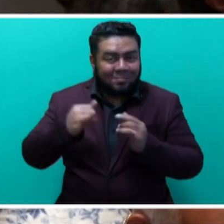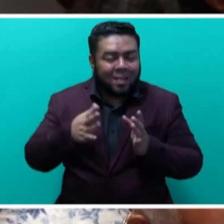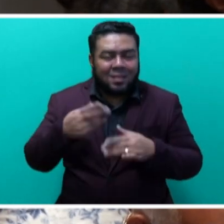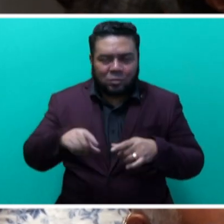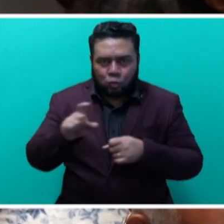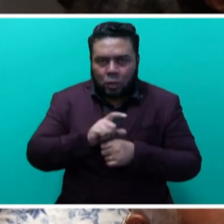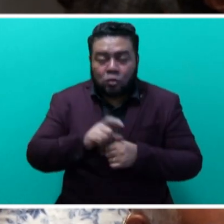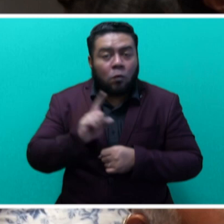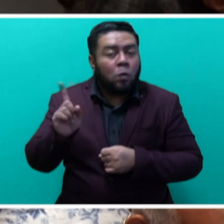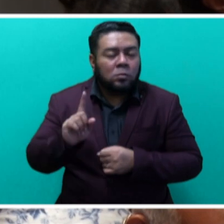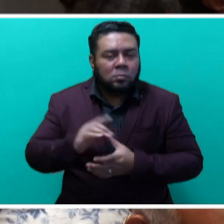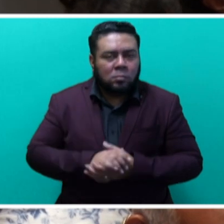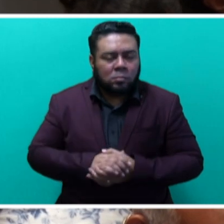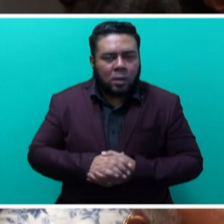of